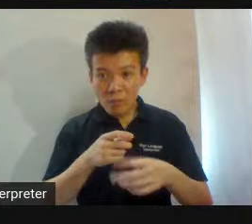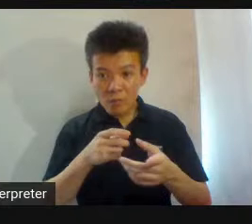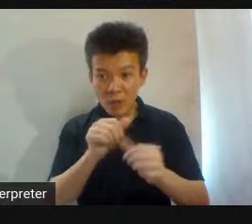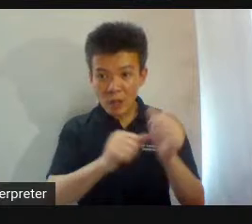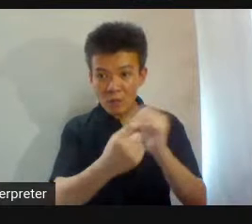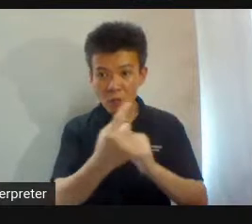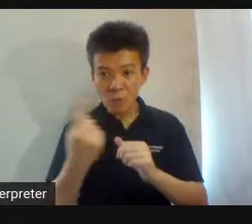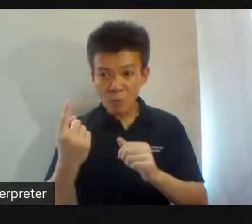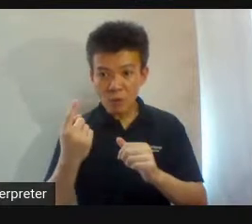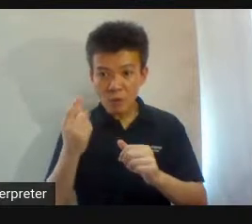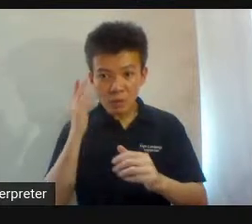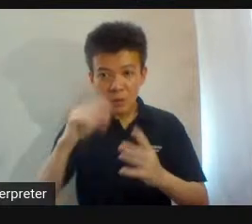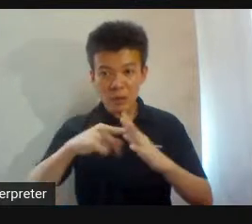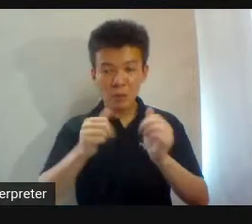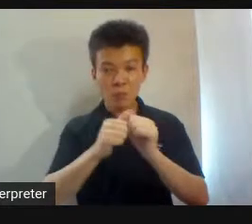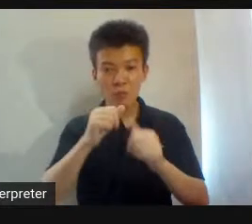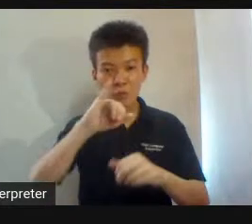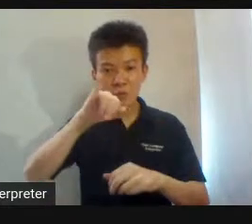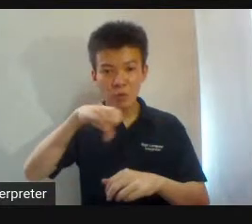everyone, but we'll start with Jean.